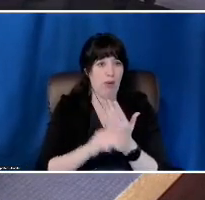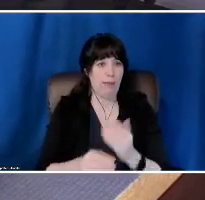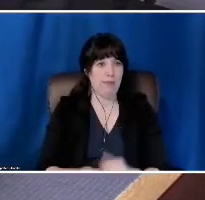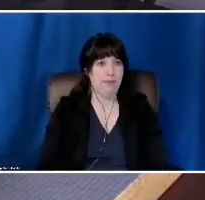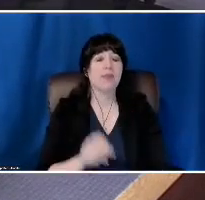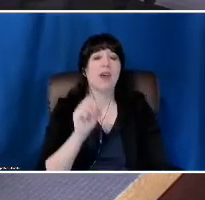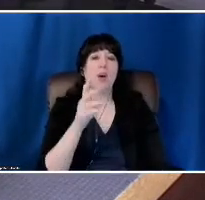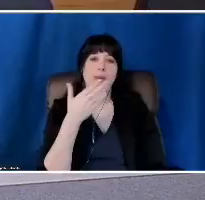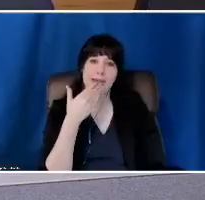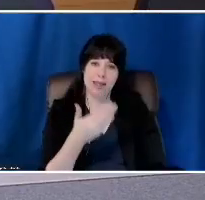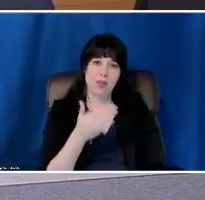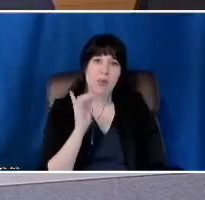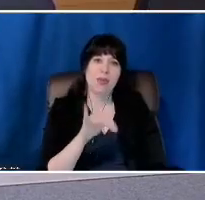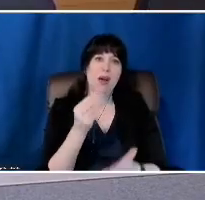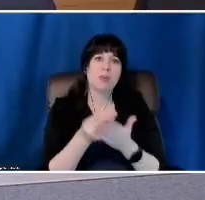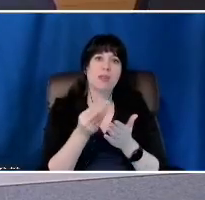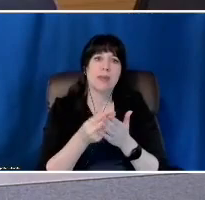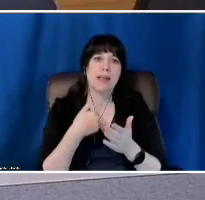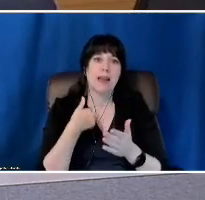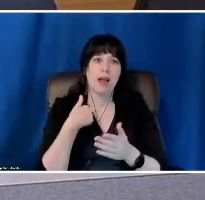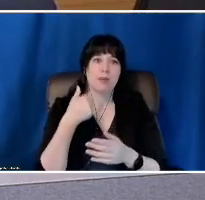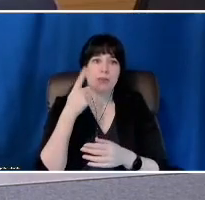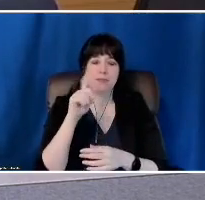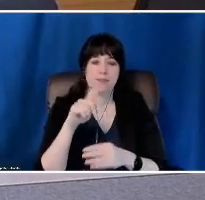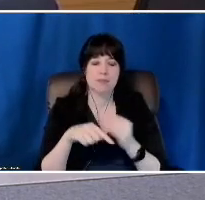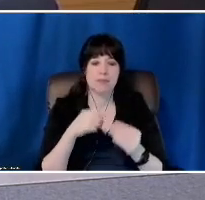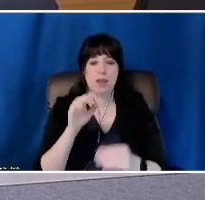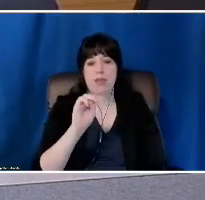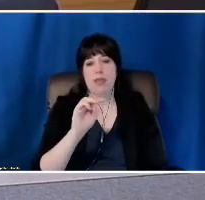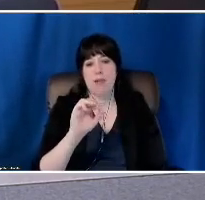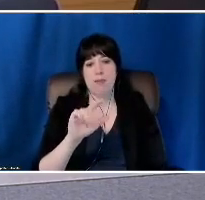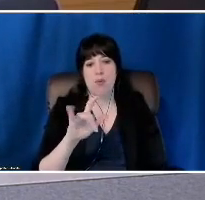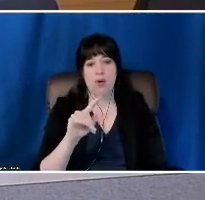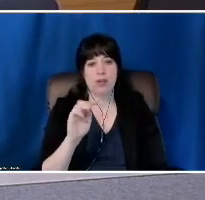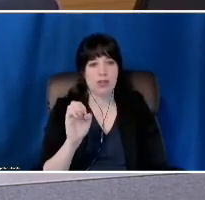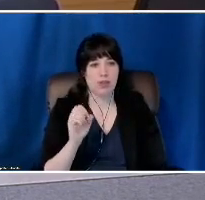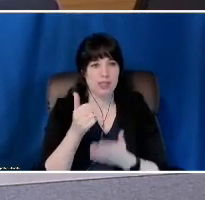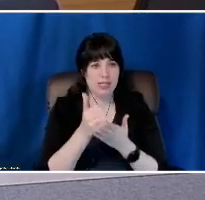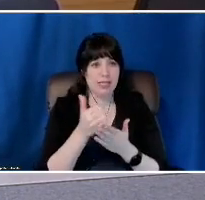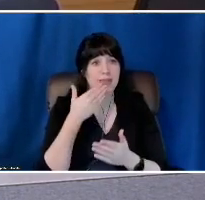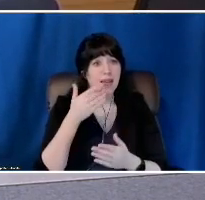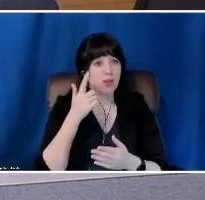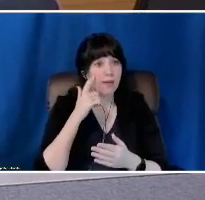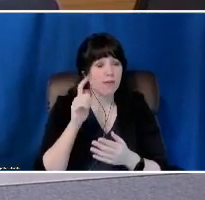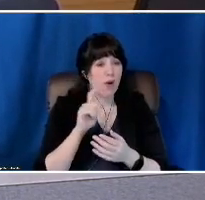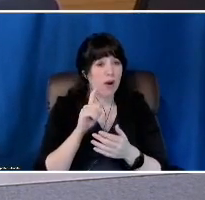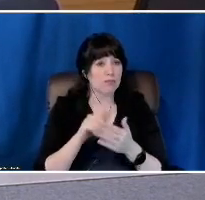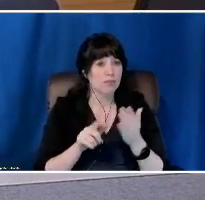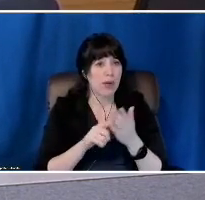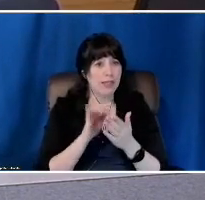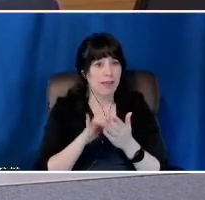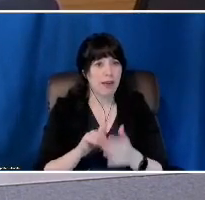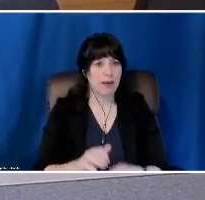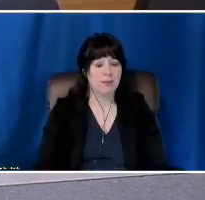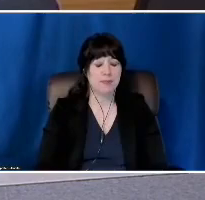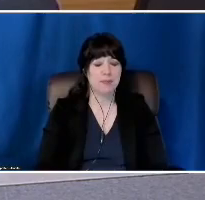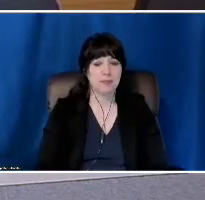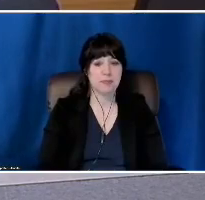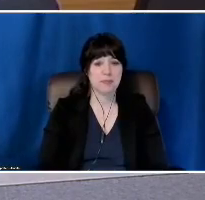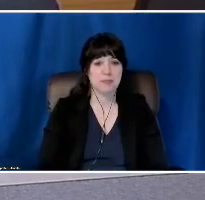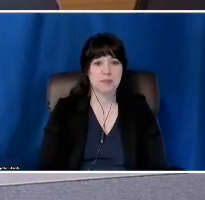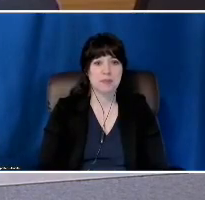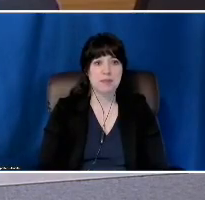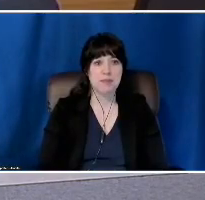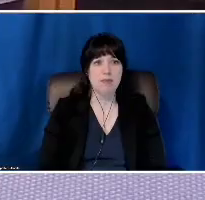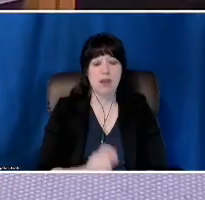That's the money I was wondering about, the mortgage assistance. Thank you for correcting that. Other questions? Councilor